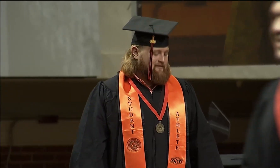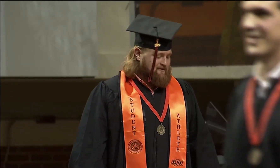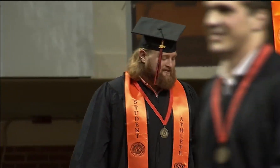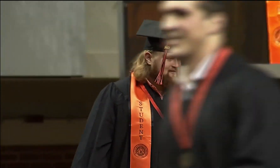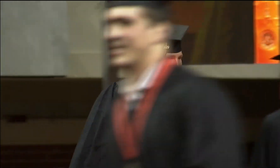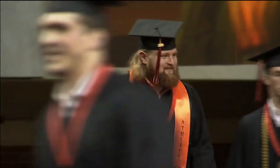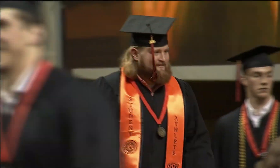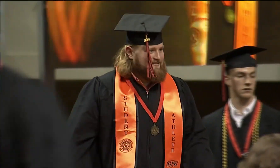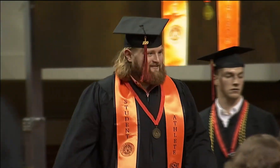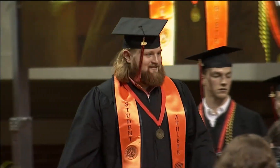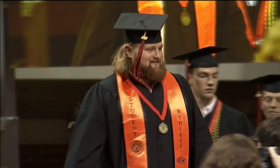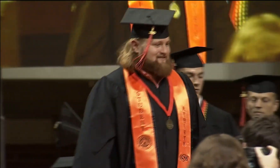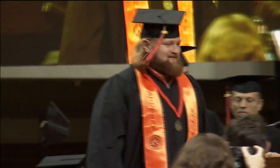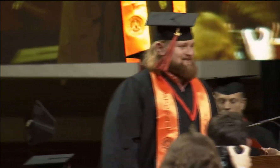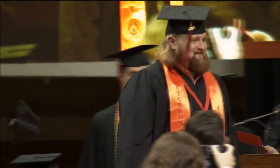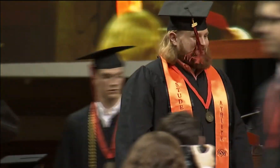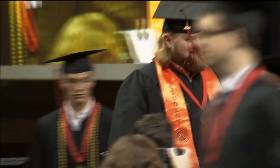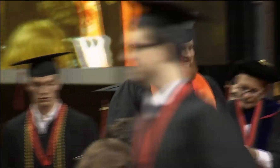Rye Schneider.